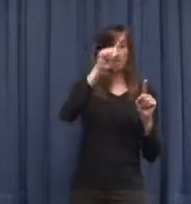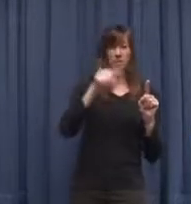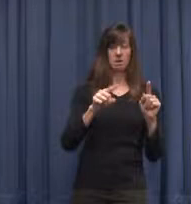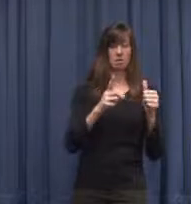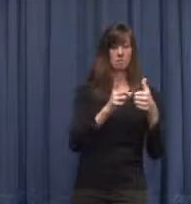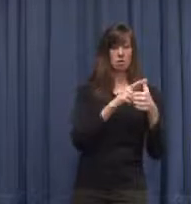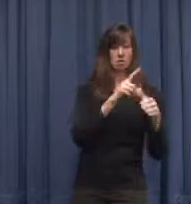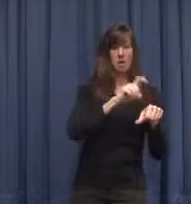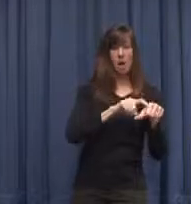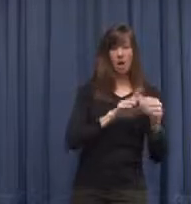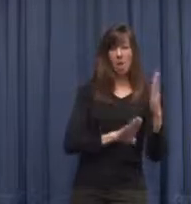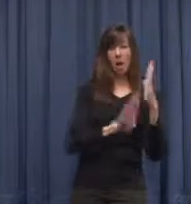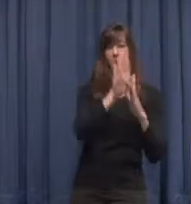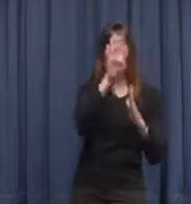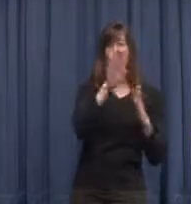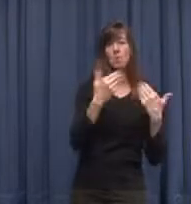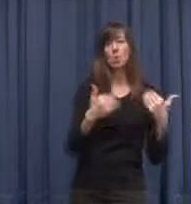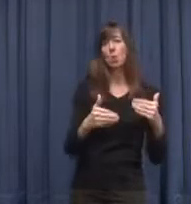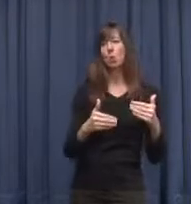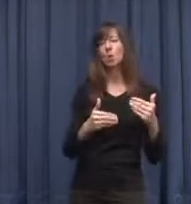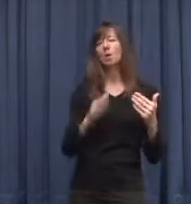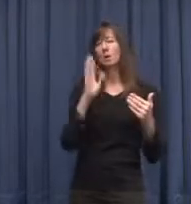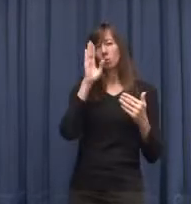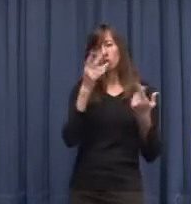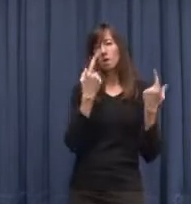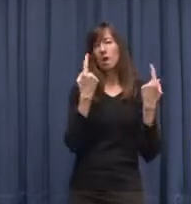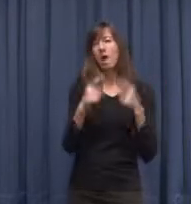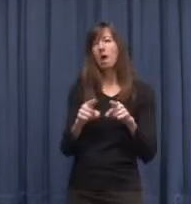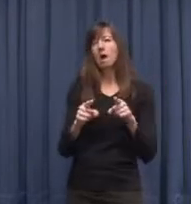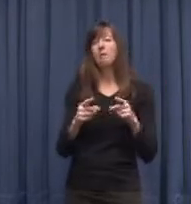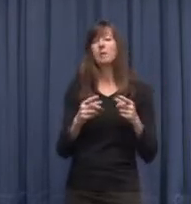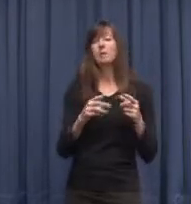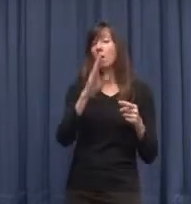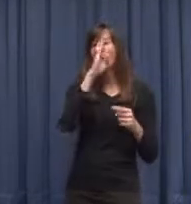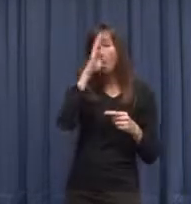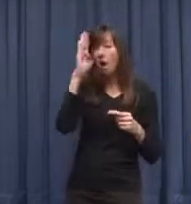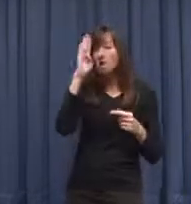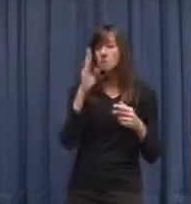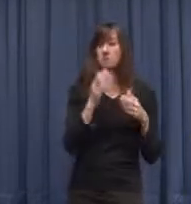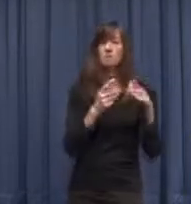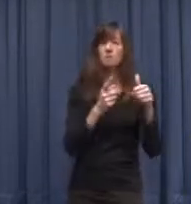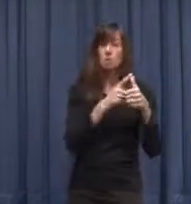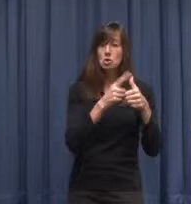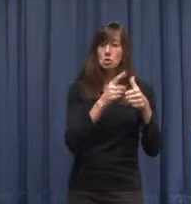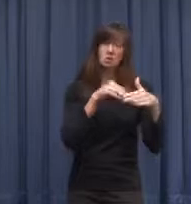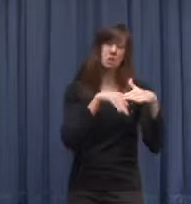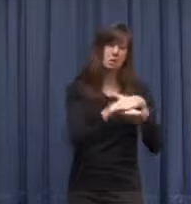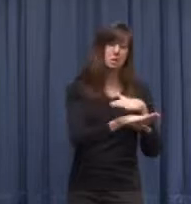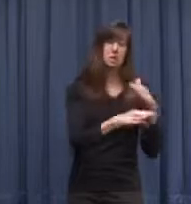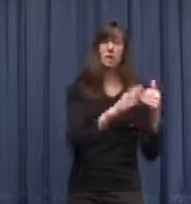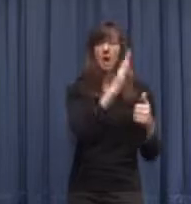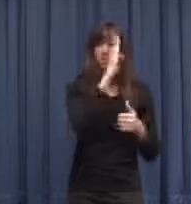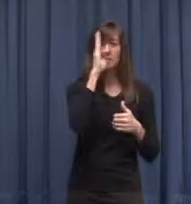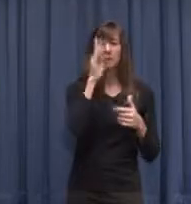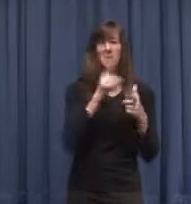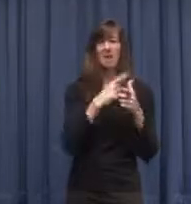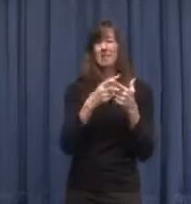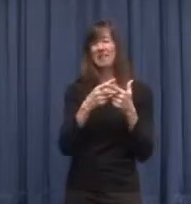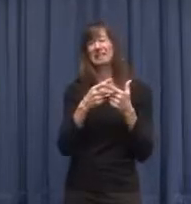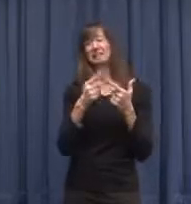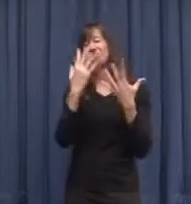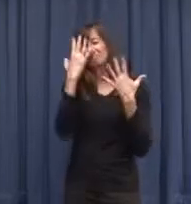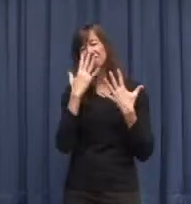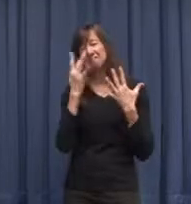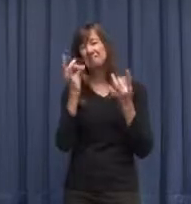hospitalizations tend to follow, and then tragically the deaths and fatalities tend to follow after that. So if we can't get